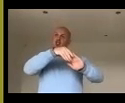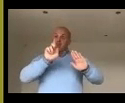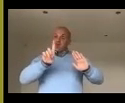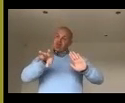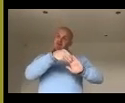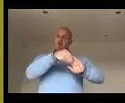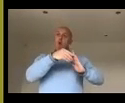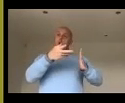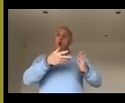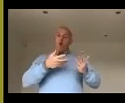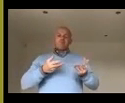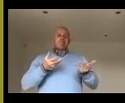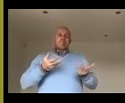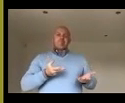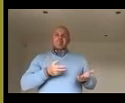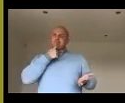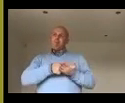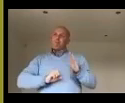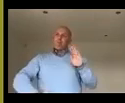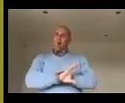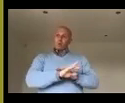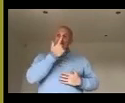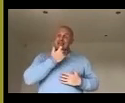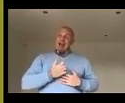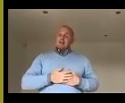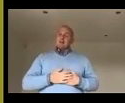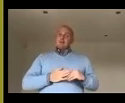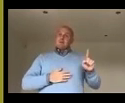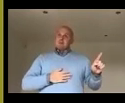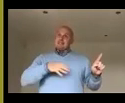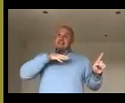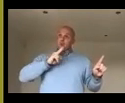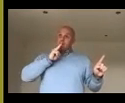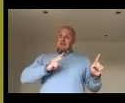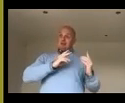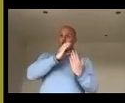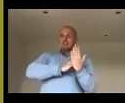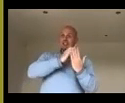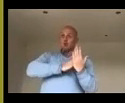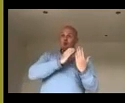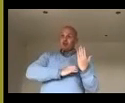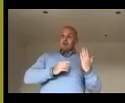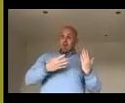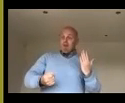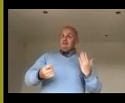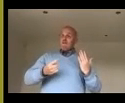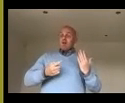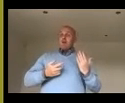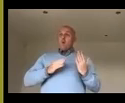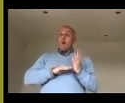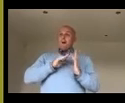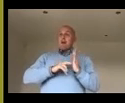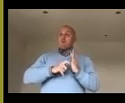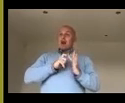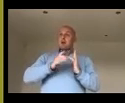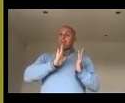you need to do that. So we need to see the governing document, so your constitution or your memorandum and